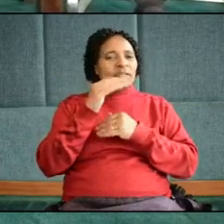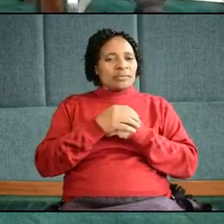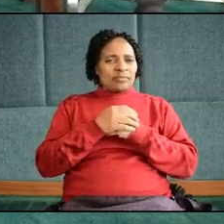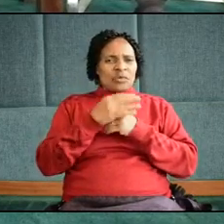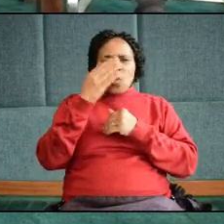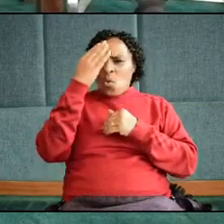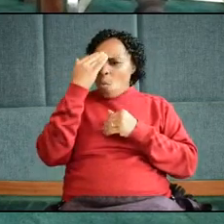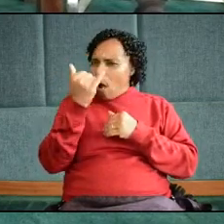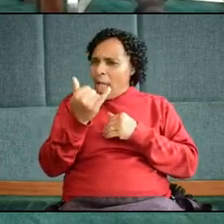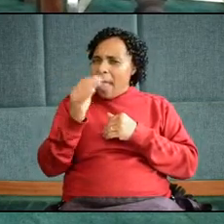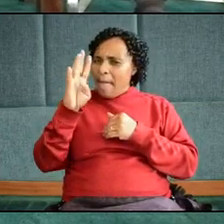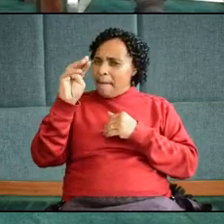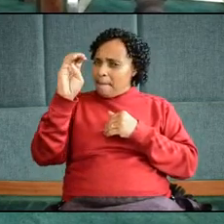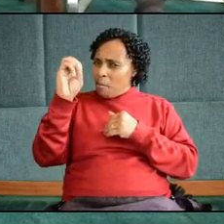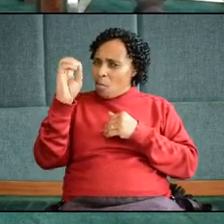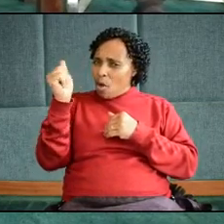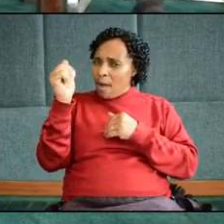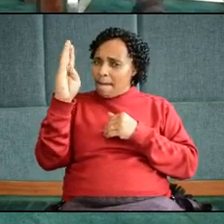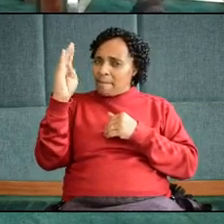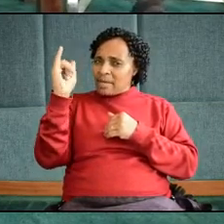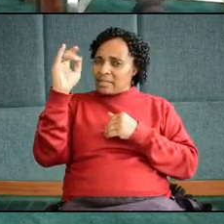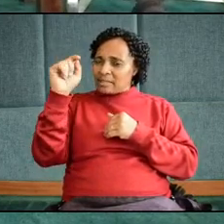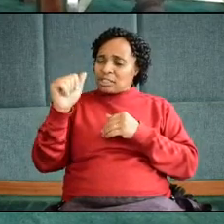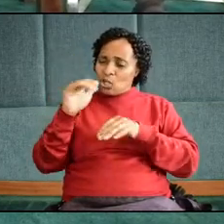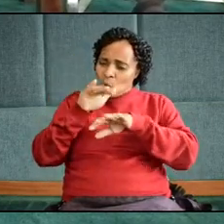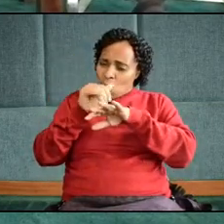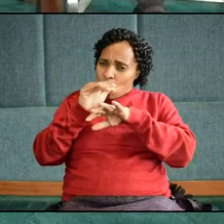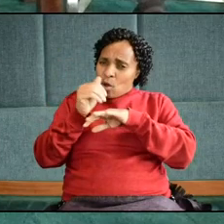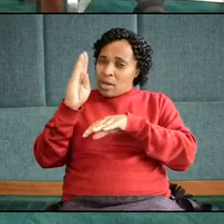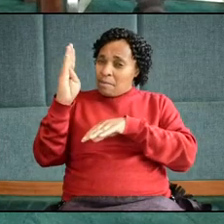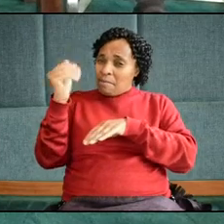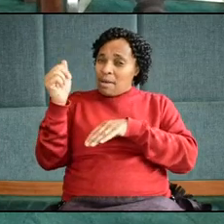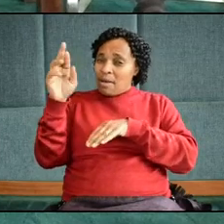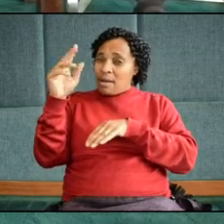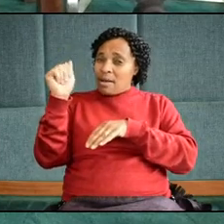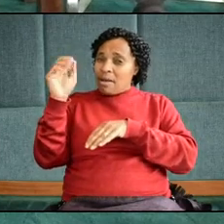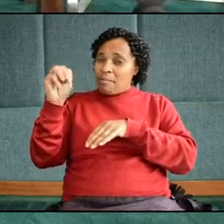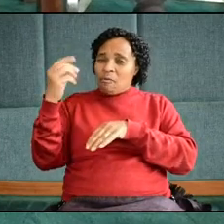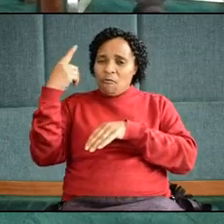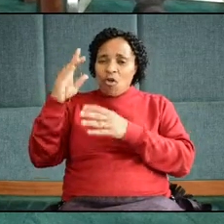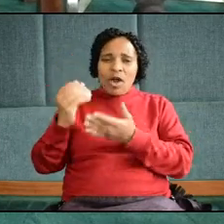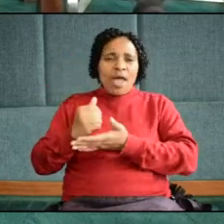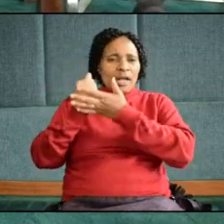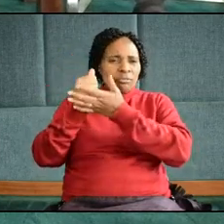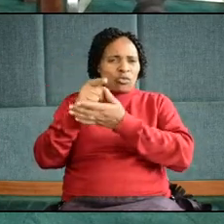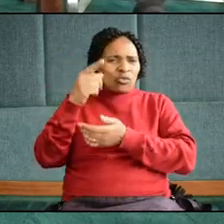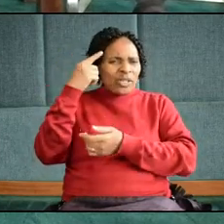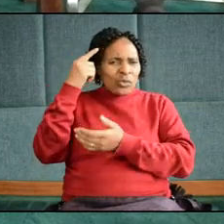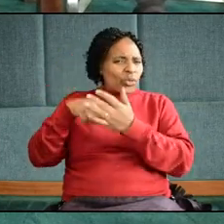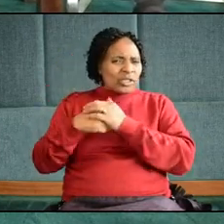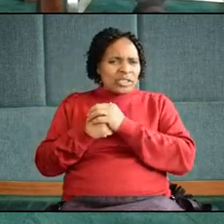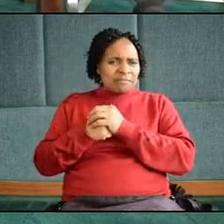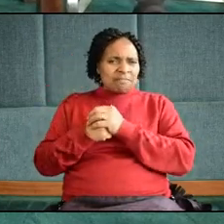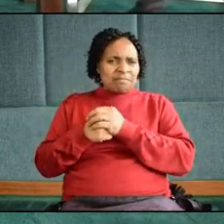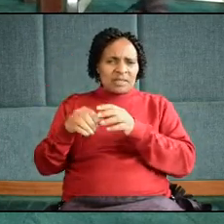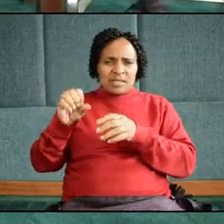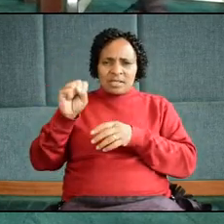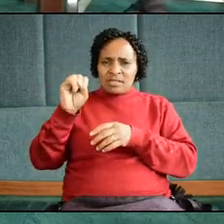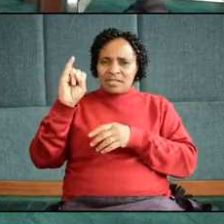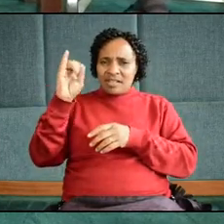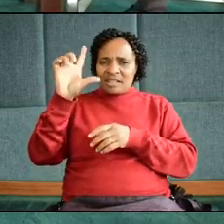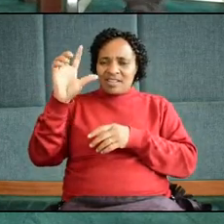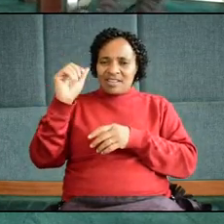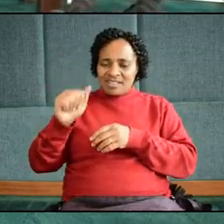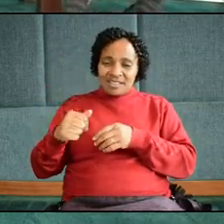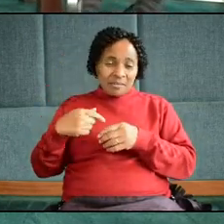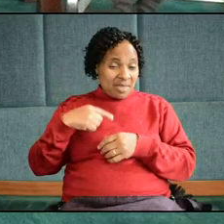did the Moabites call to Balaam for help? Mm-hmm. So what do you think? Silas can help us with that.